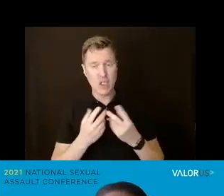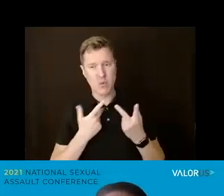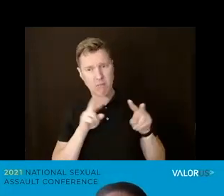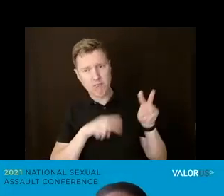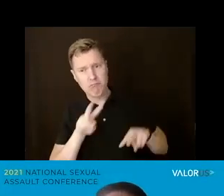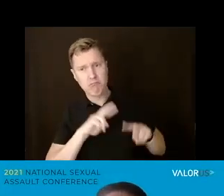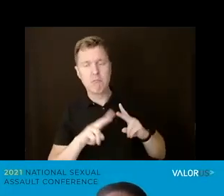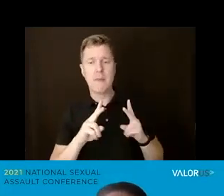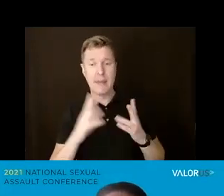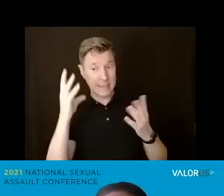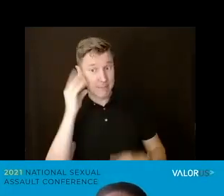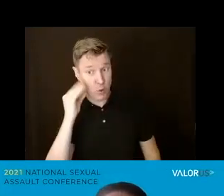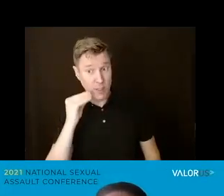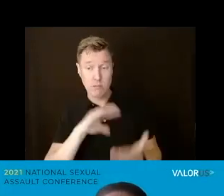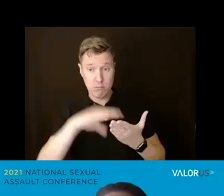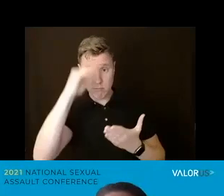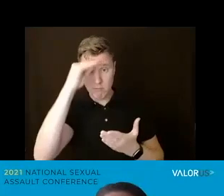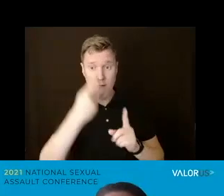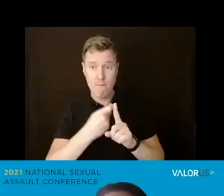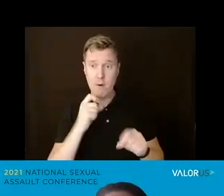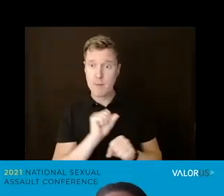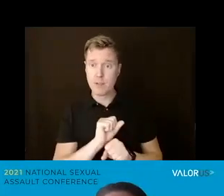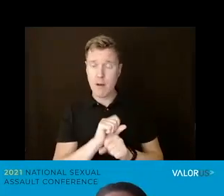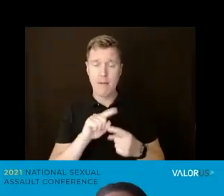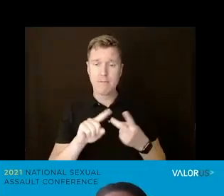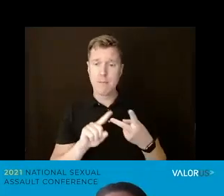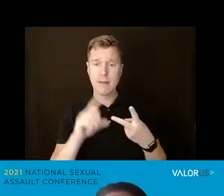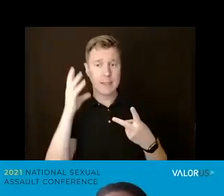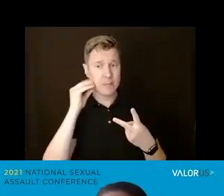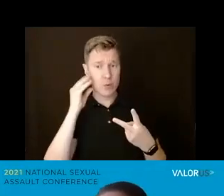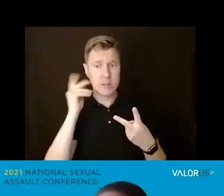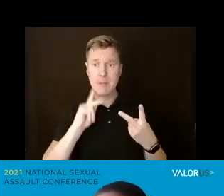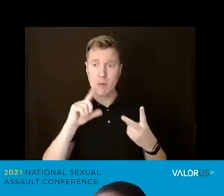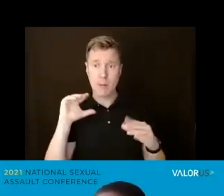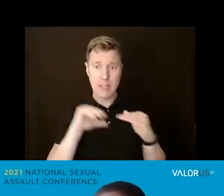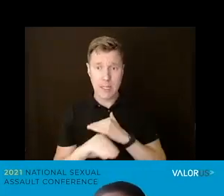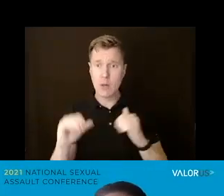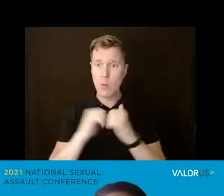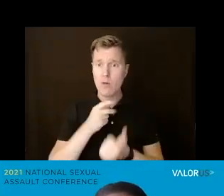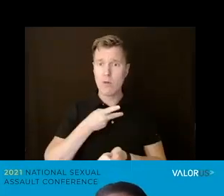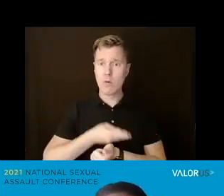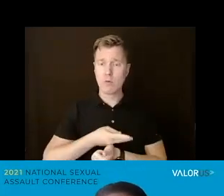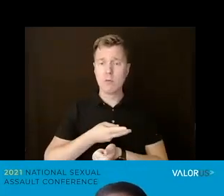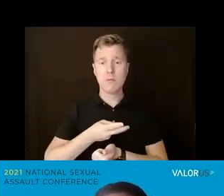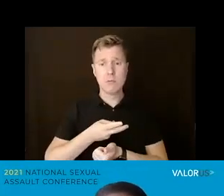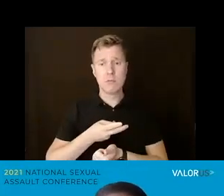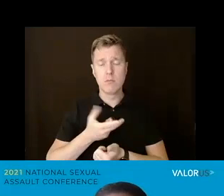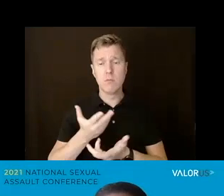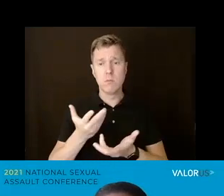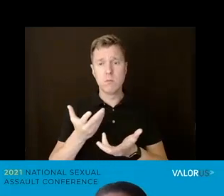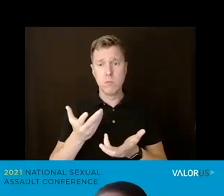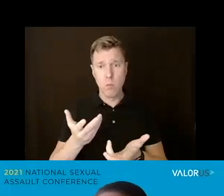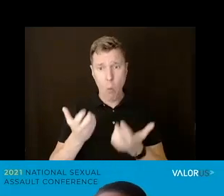experience that was learned on the job and the experience of folks coming in with graduate degrees. And we wanted to create, you